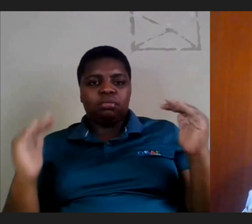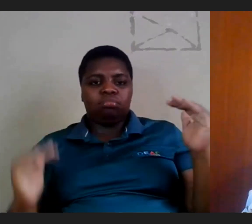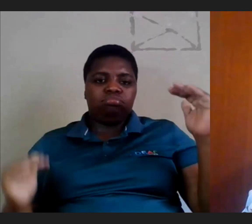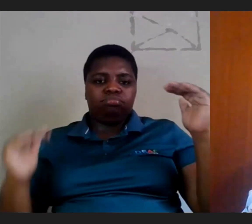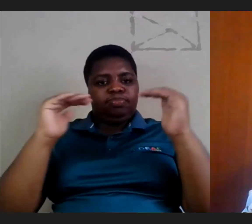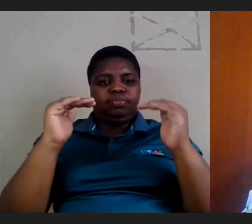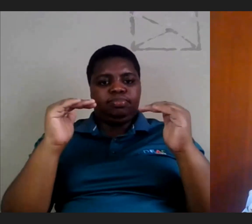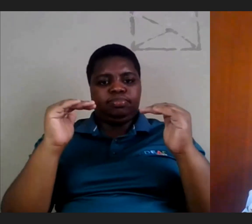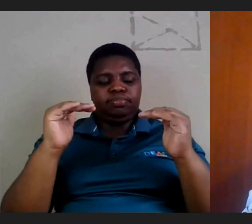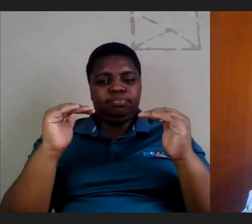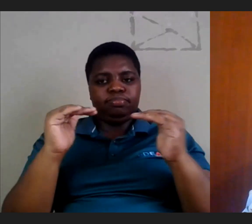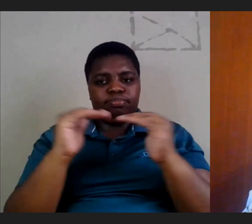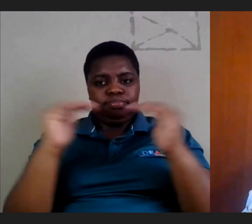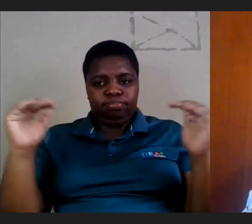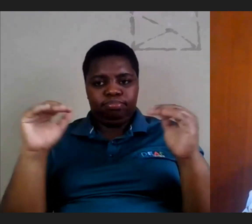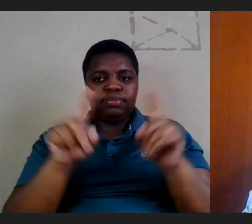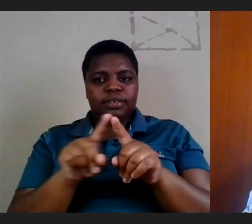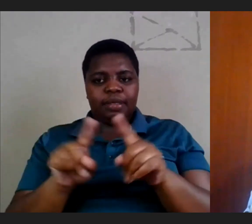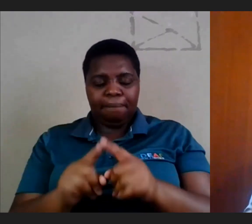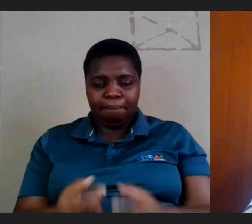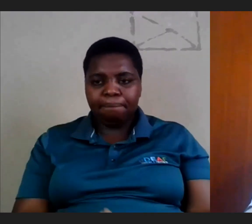monitor accordingly.